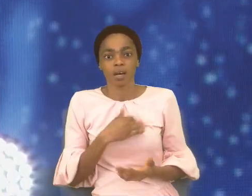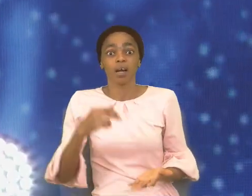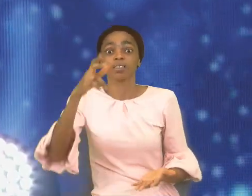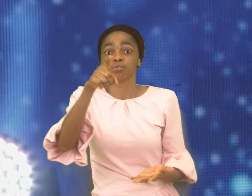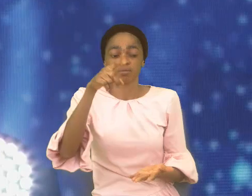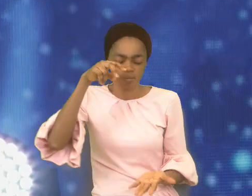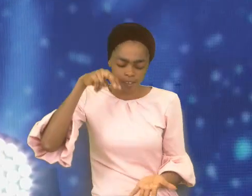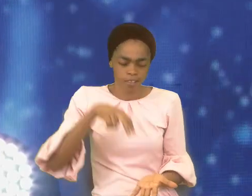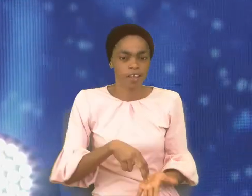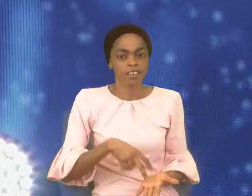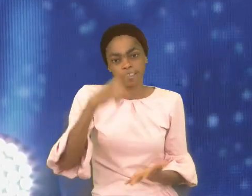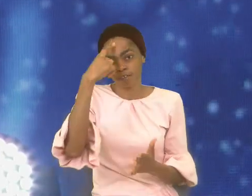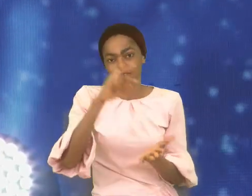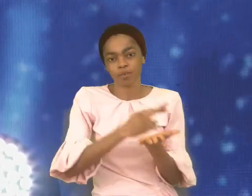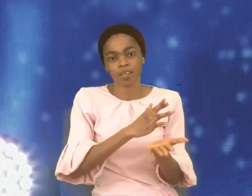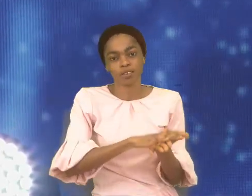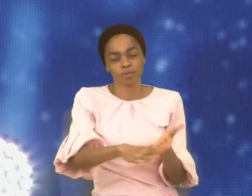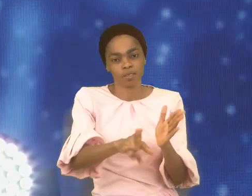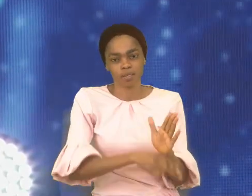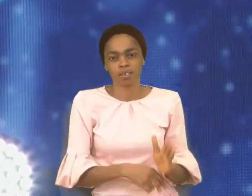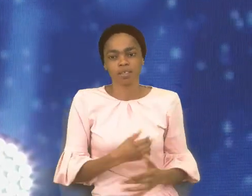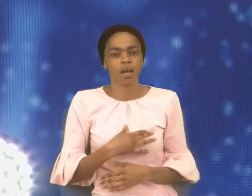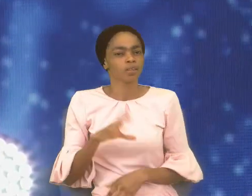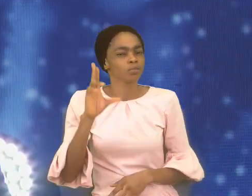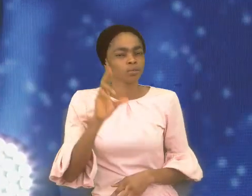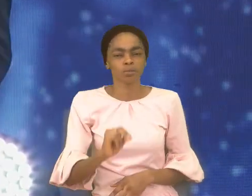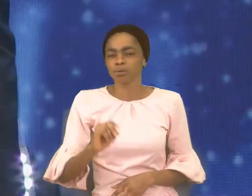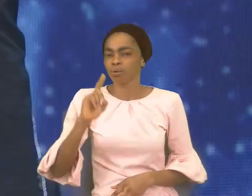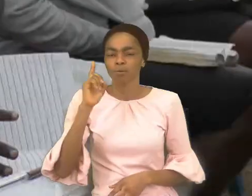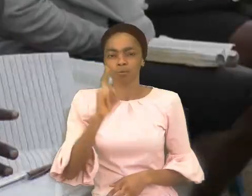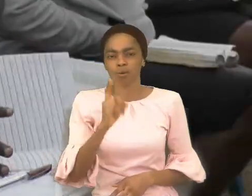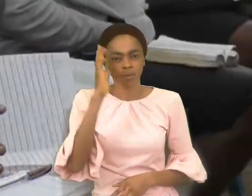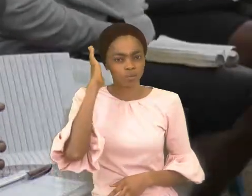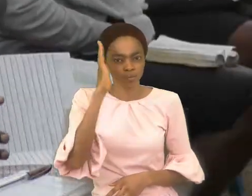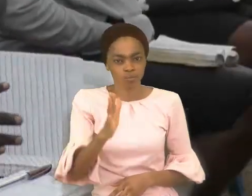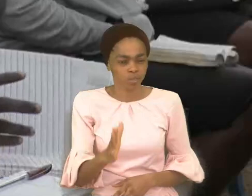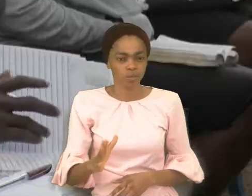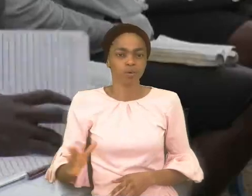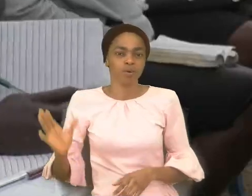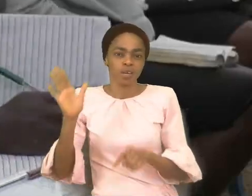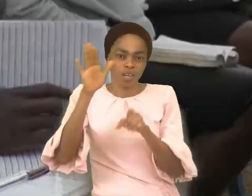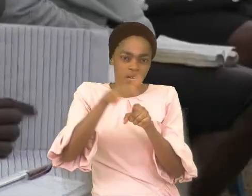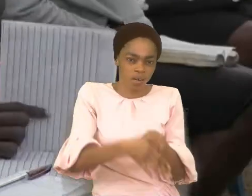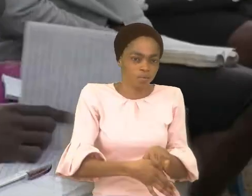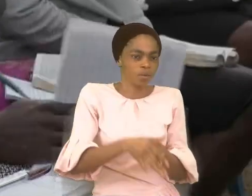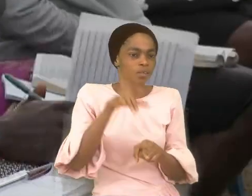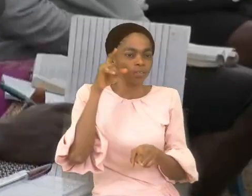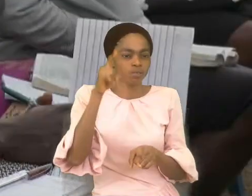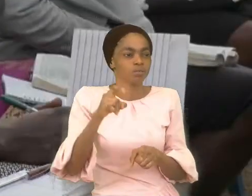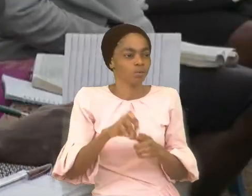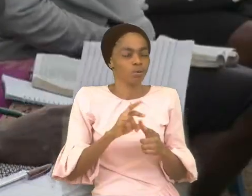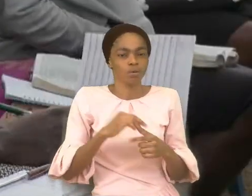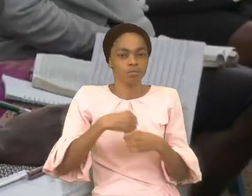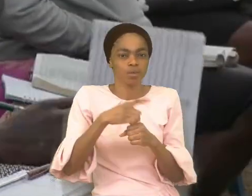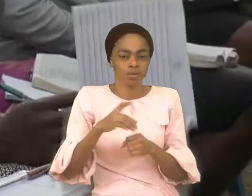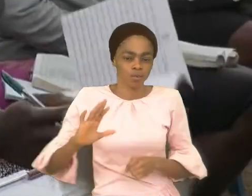nobody will cower you or make you compromise in Jesus' name. It says, if it be